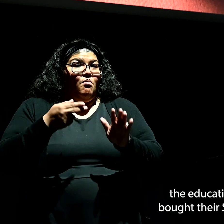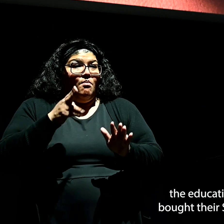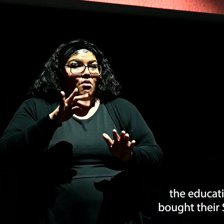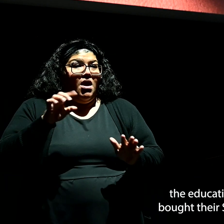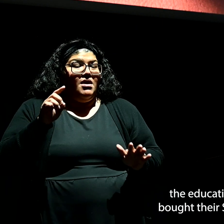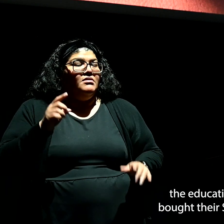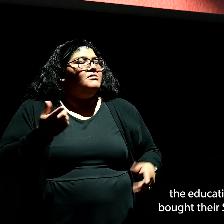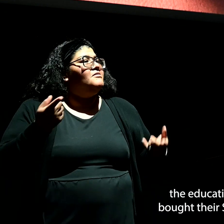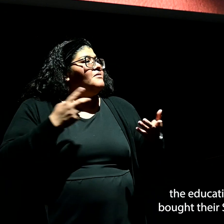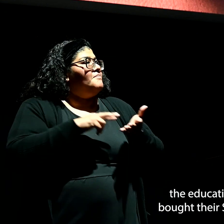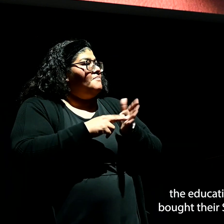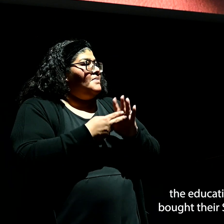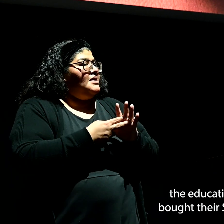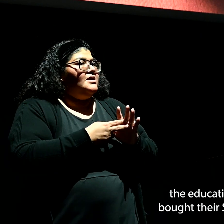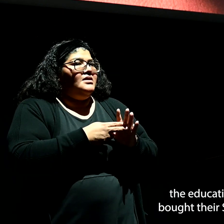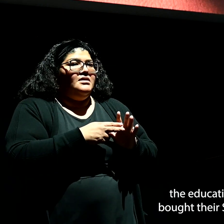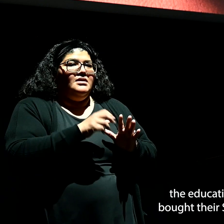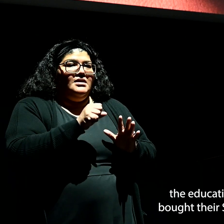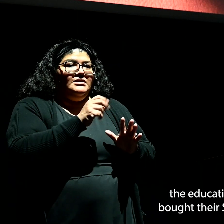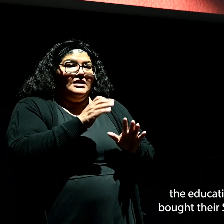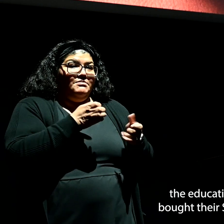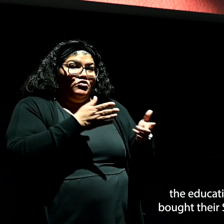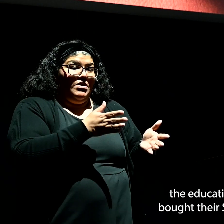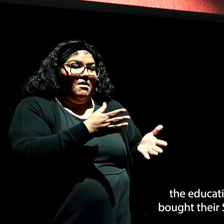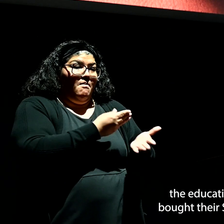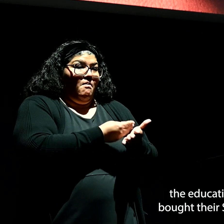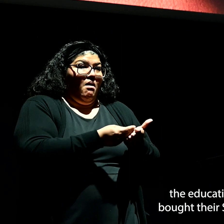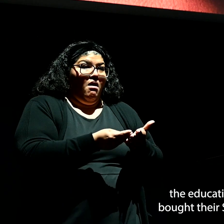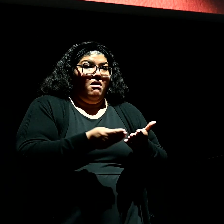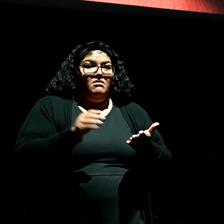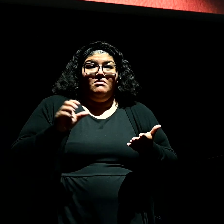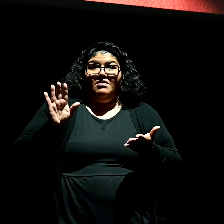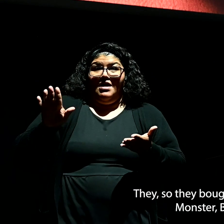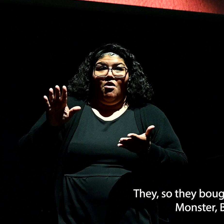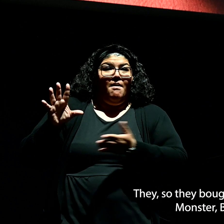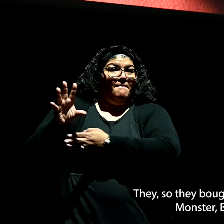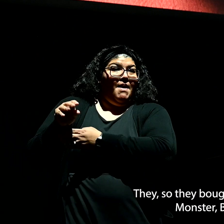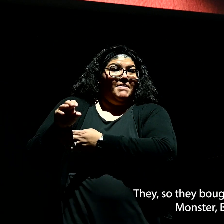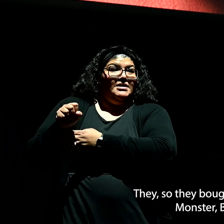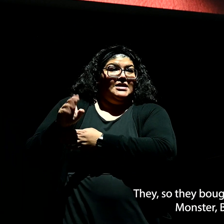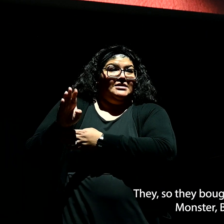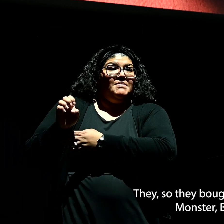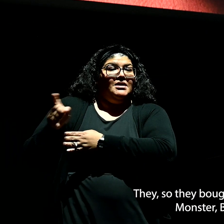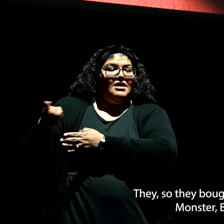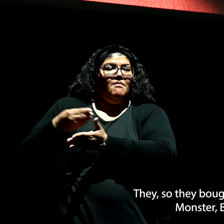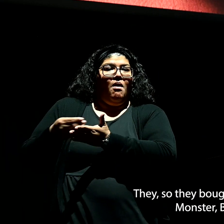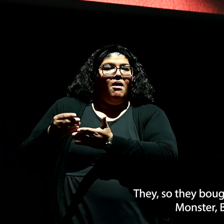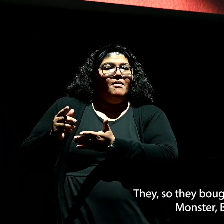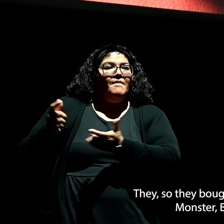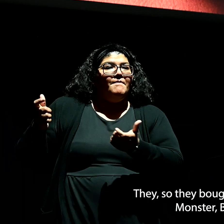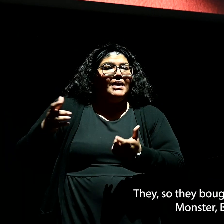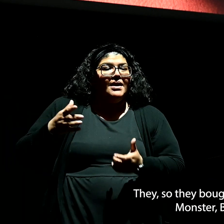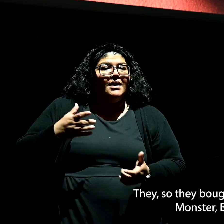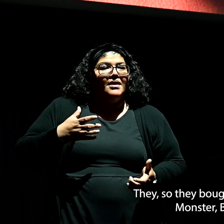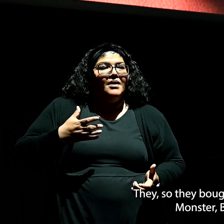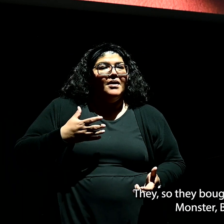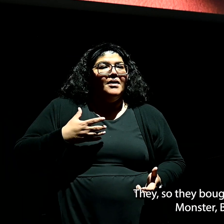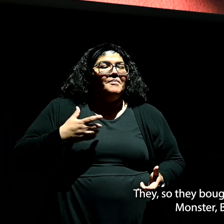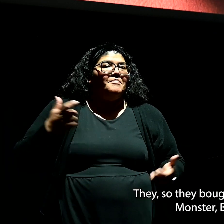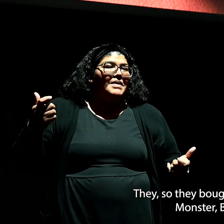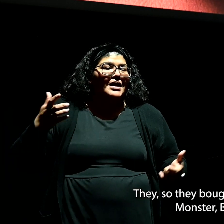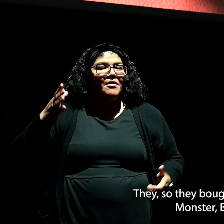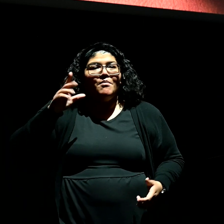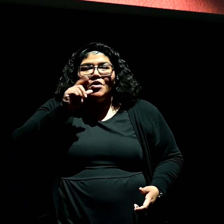the educational nonprofit, bought their Sesame Muppets. So they bought Big Bird and Cookie